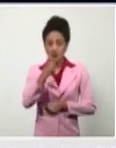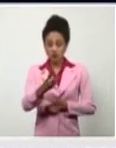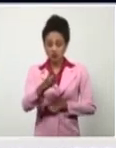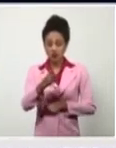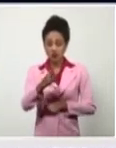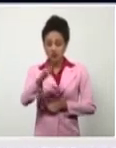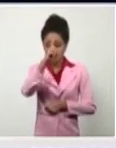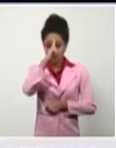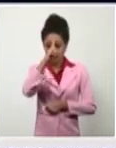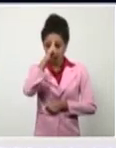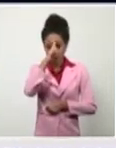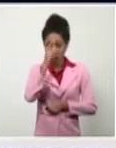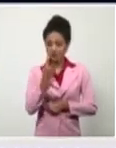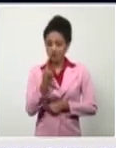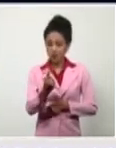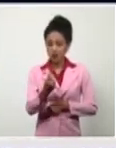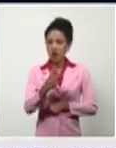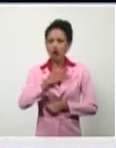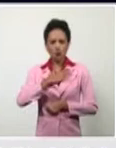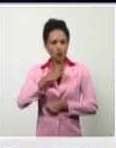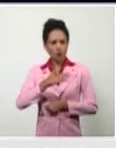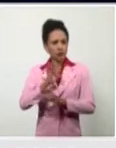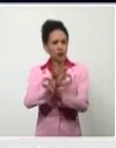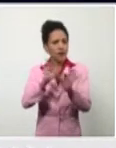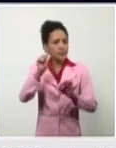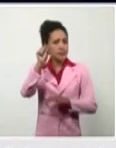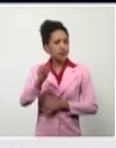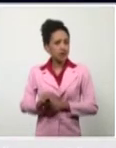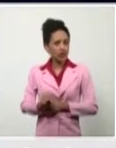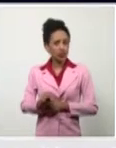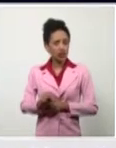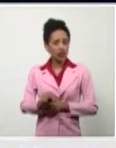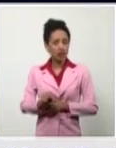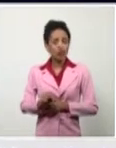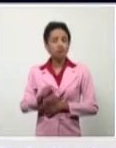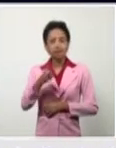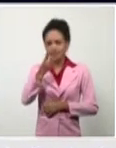our professionals and specialists are monitoring